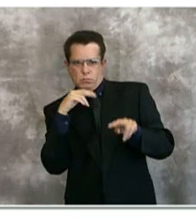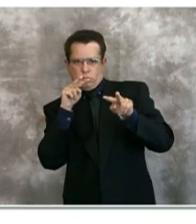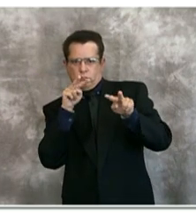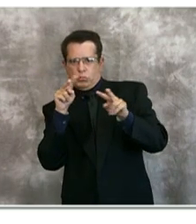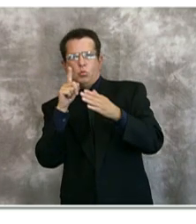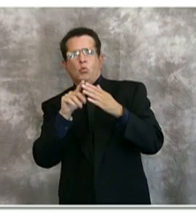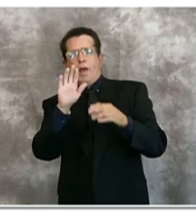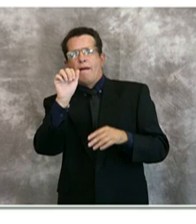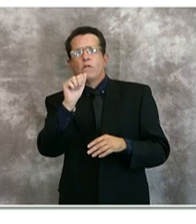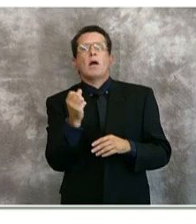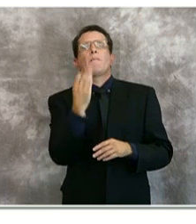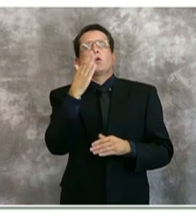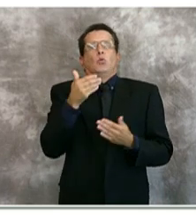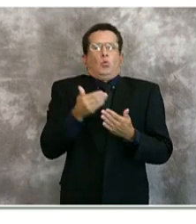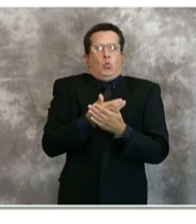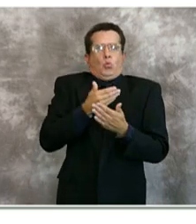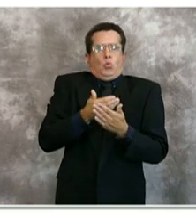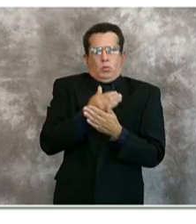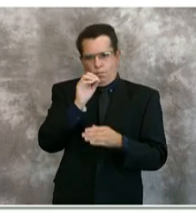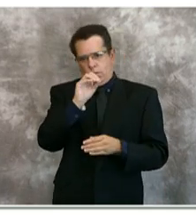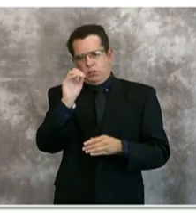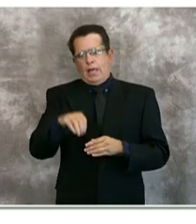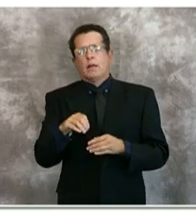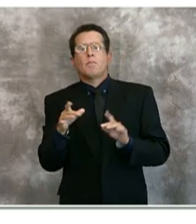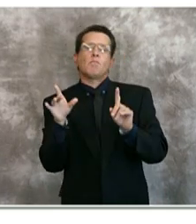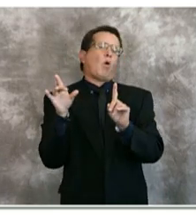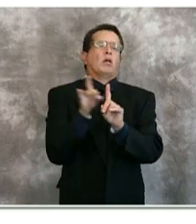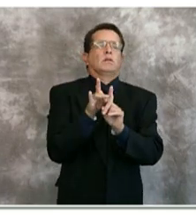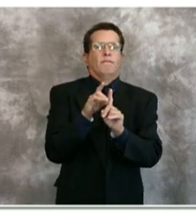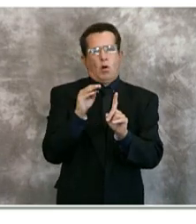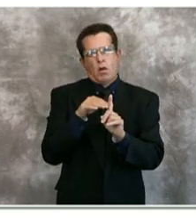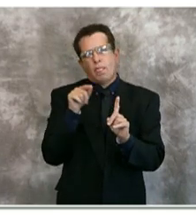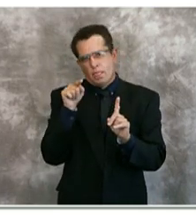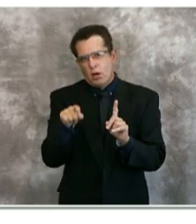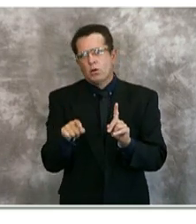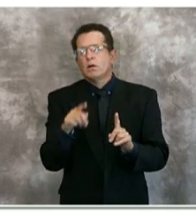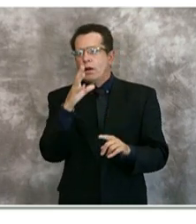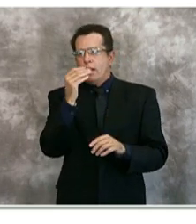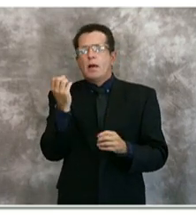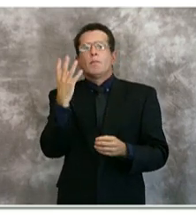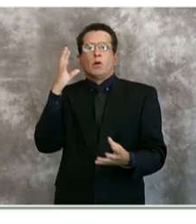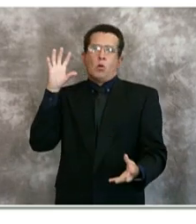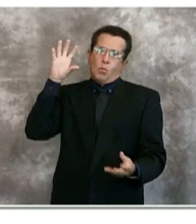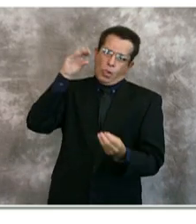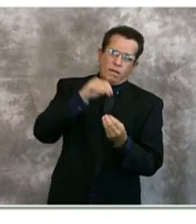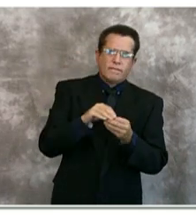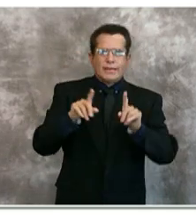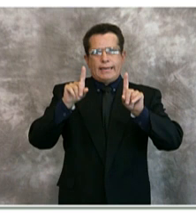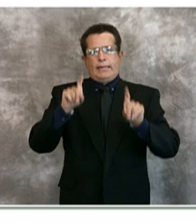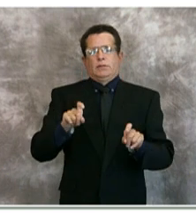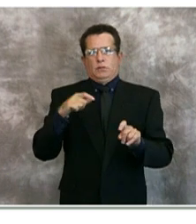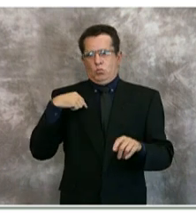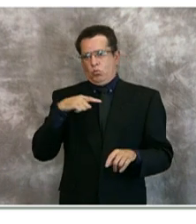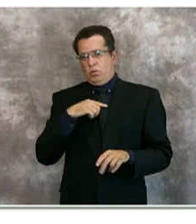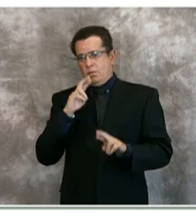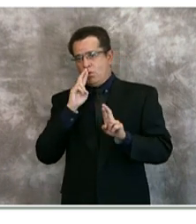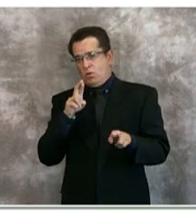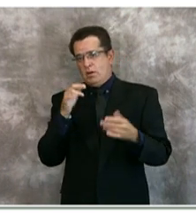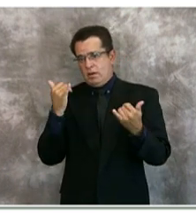average of new cases, percentage of positive. And then below that, you'll see the cumulative number of tests reported, which we're